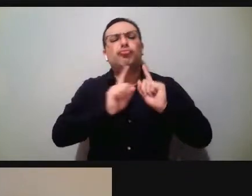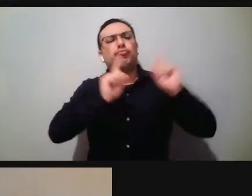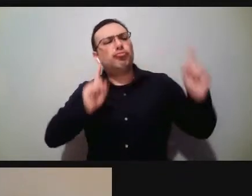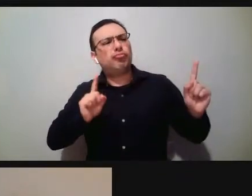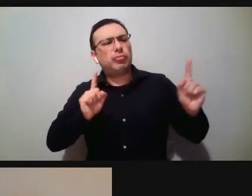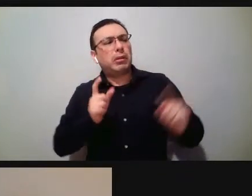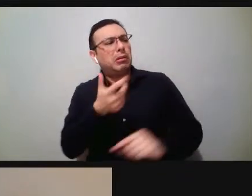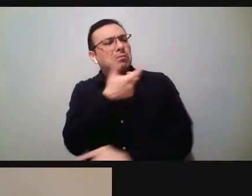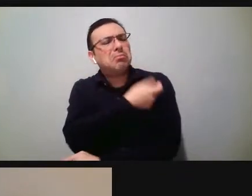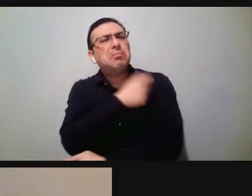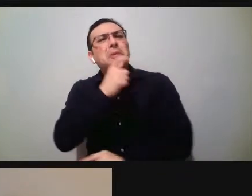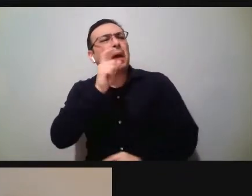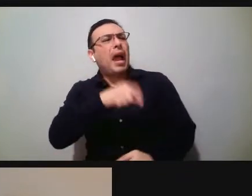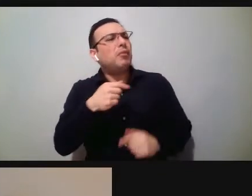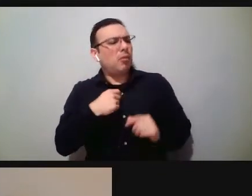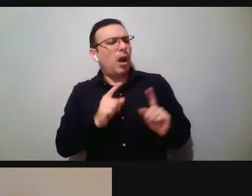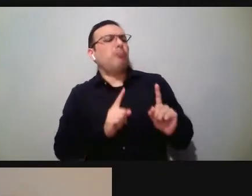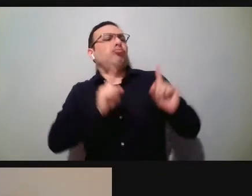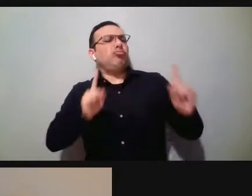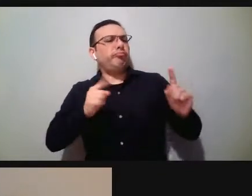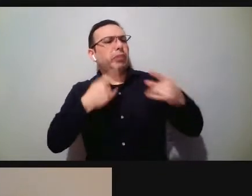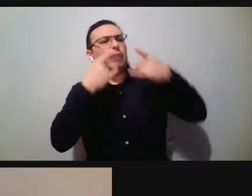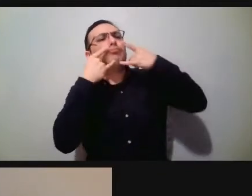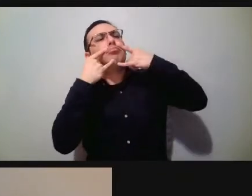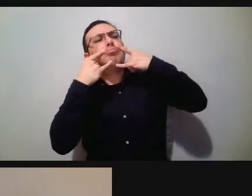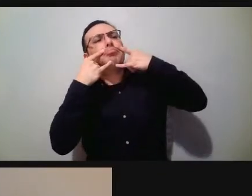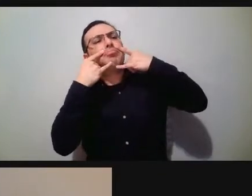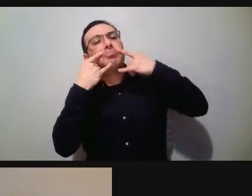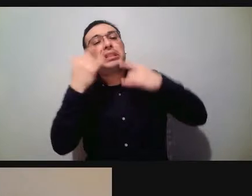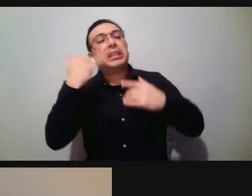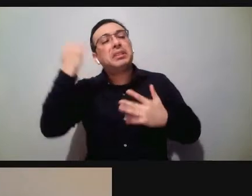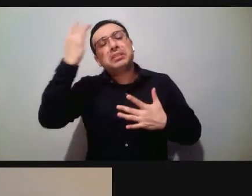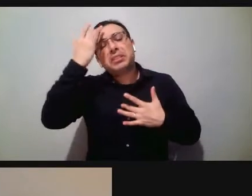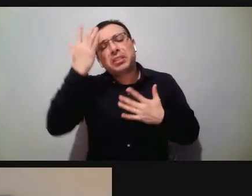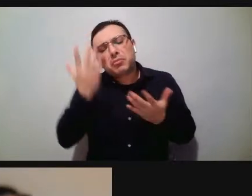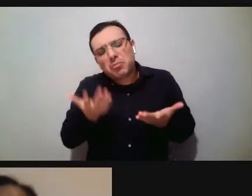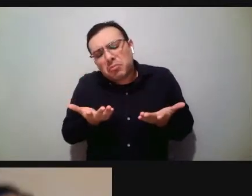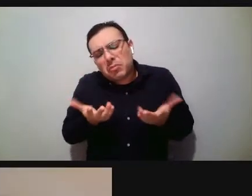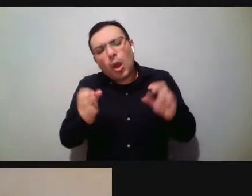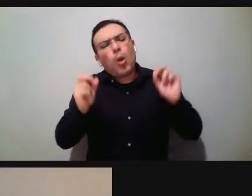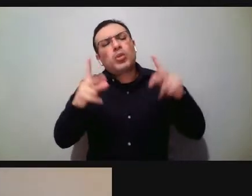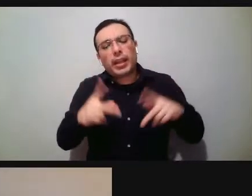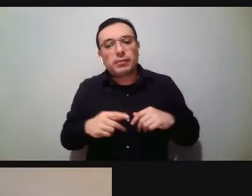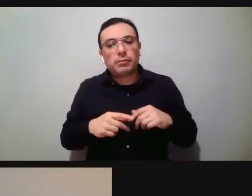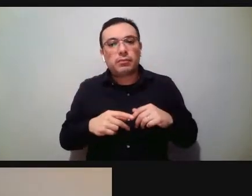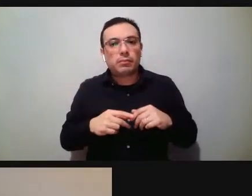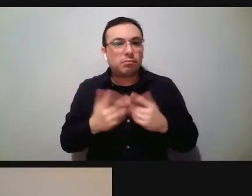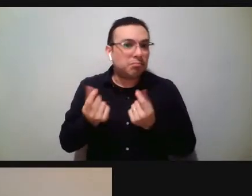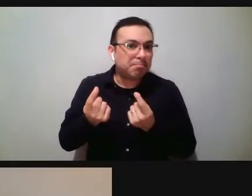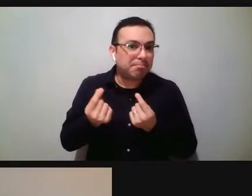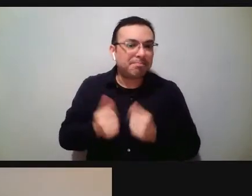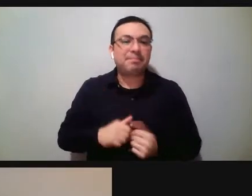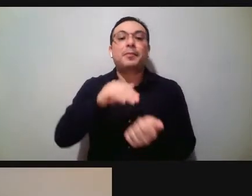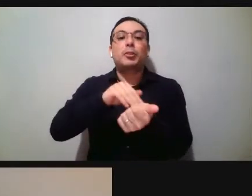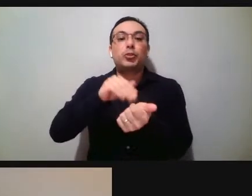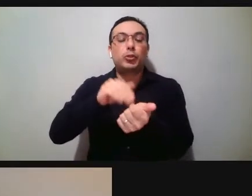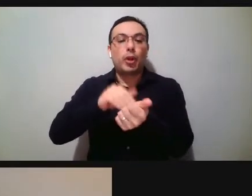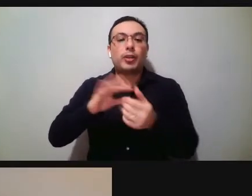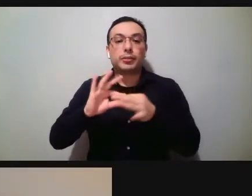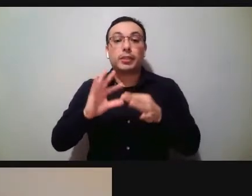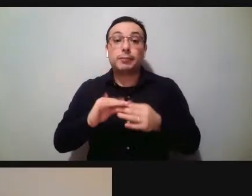hard. And that's one of the tensions that we have, that there are elements in our country